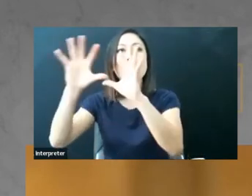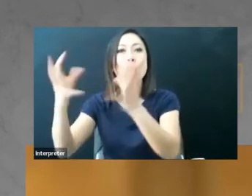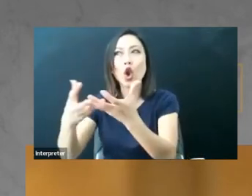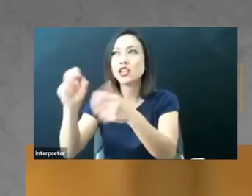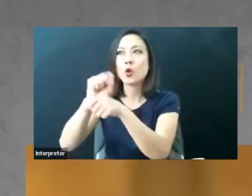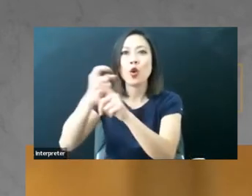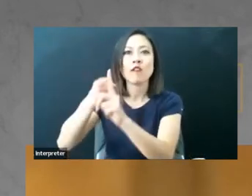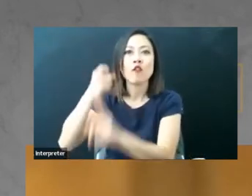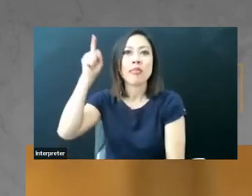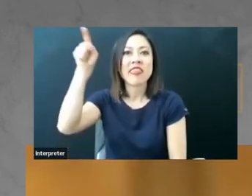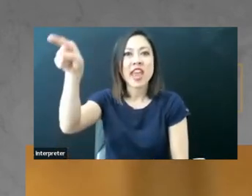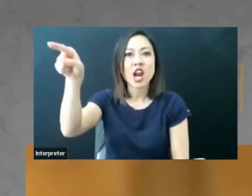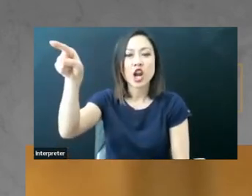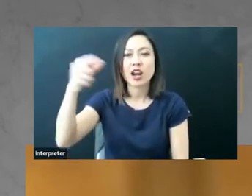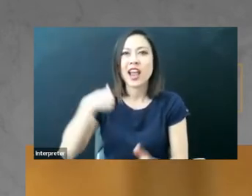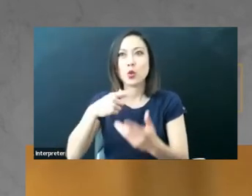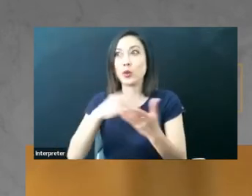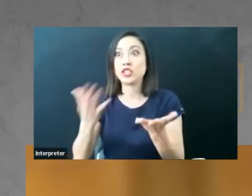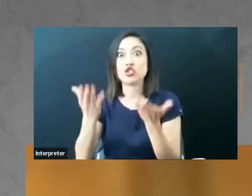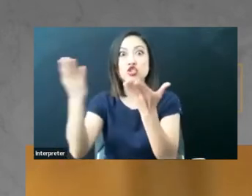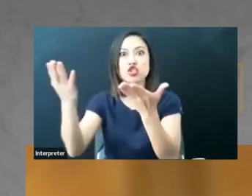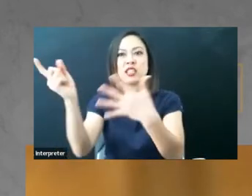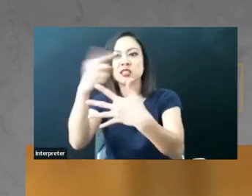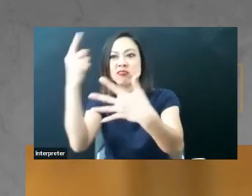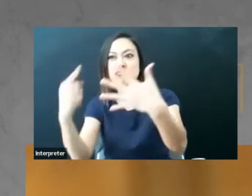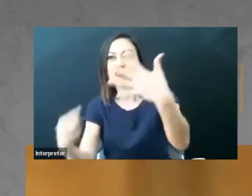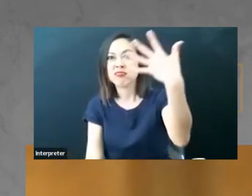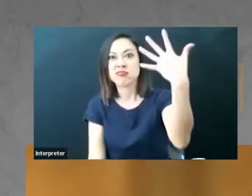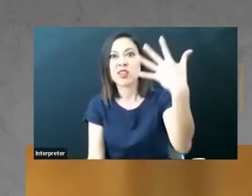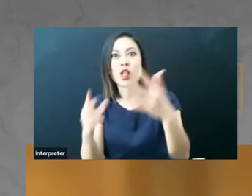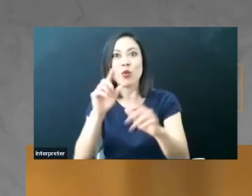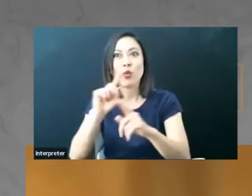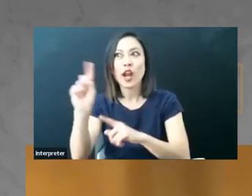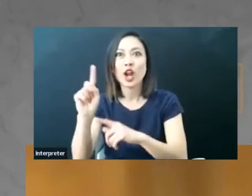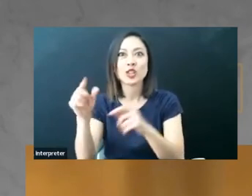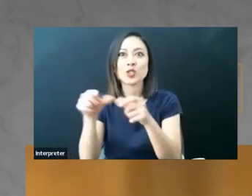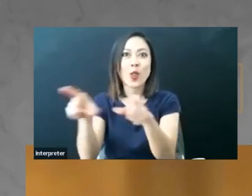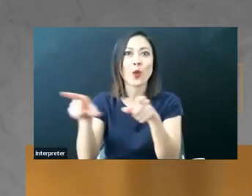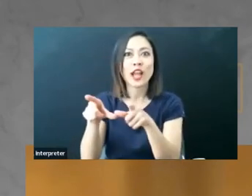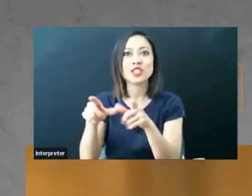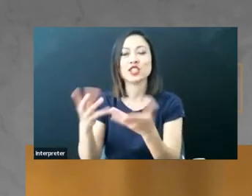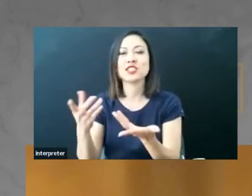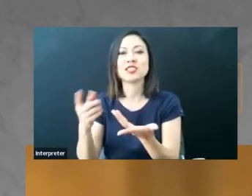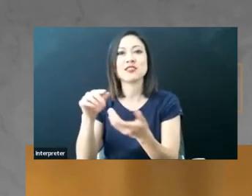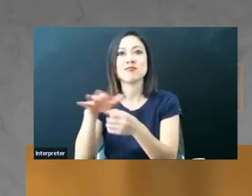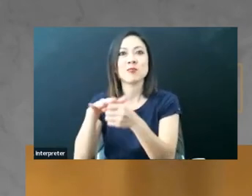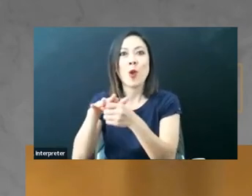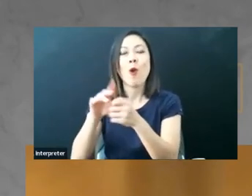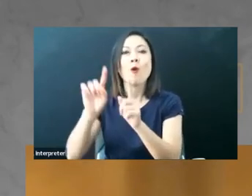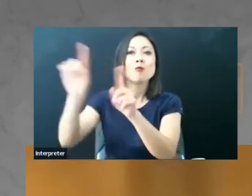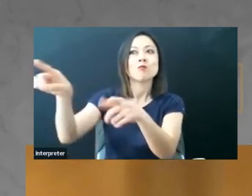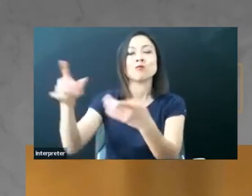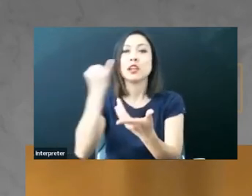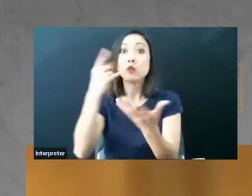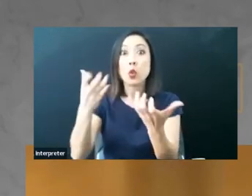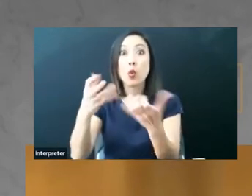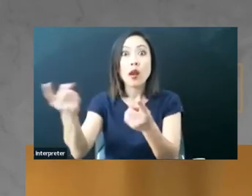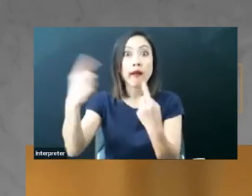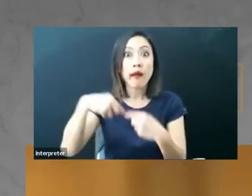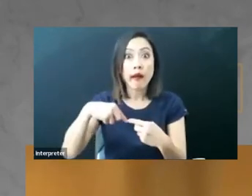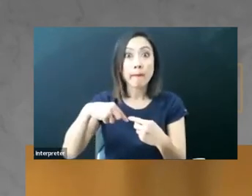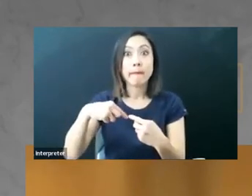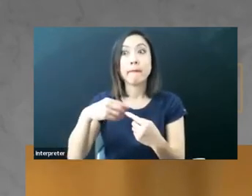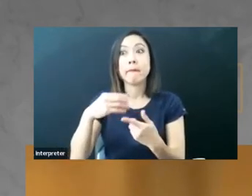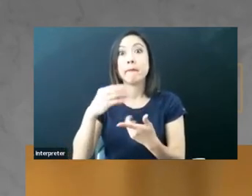locations. And we said for some roles, if you don't need to come in, you can, let's try remote every day.